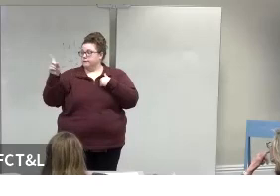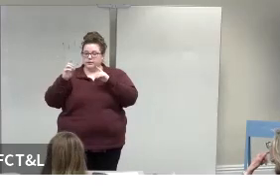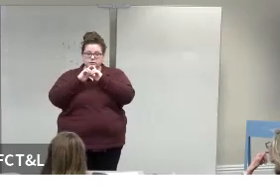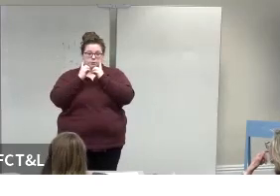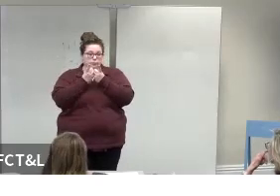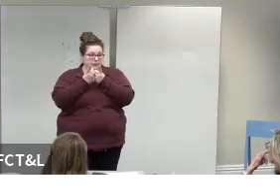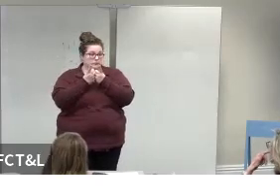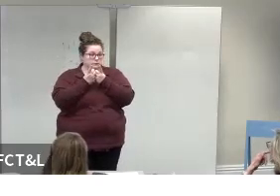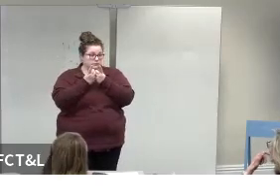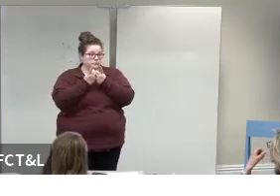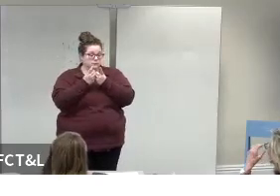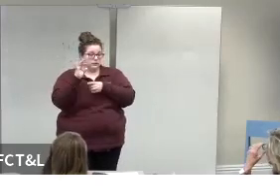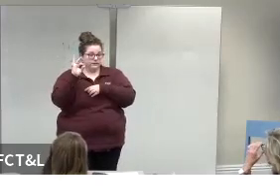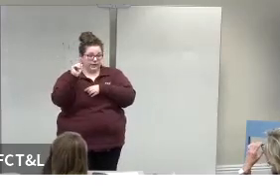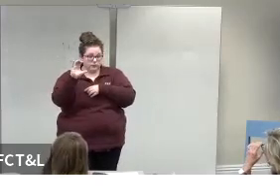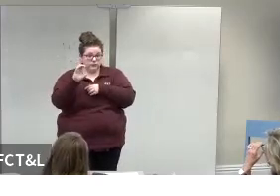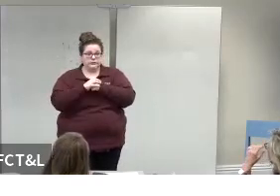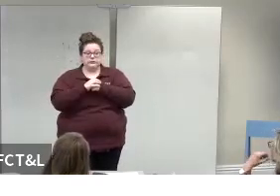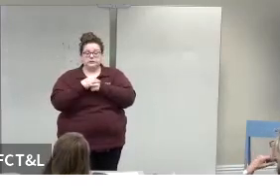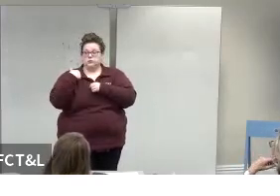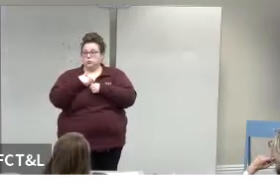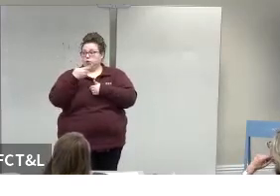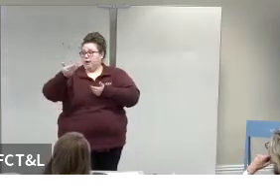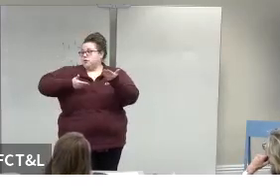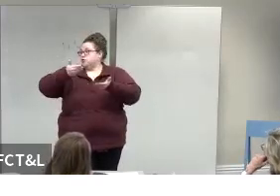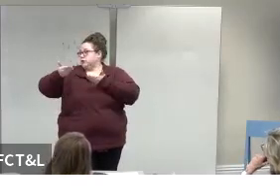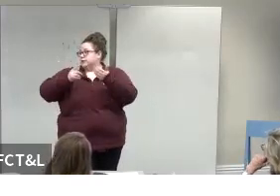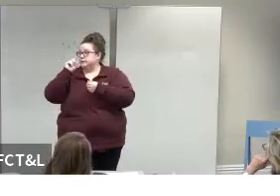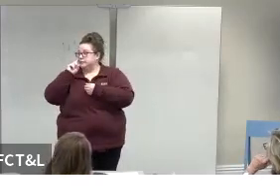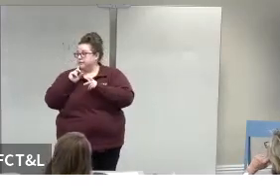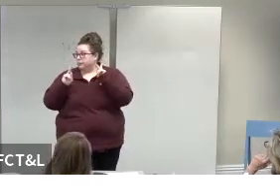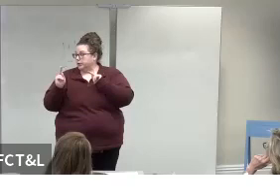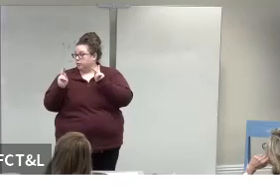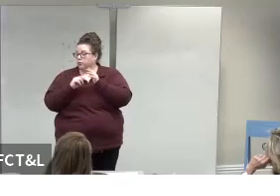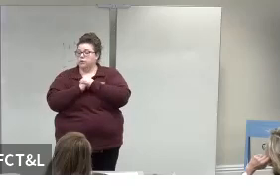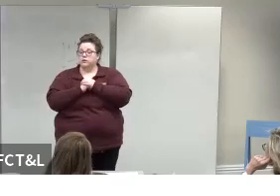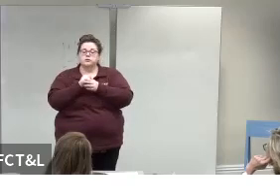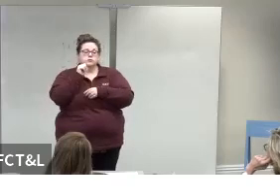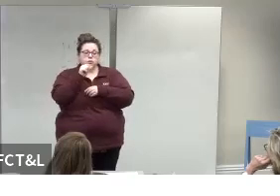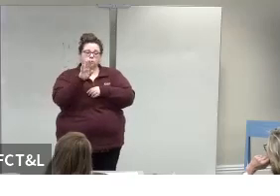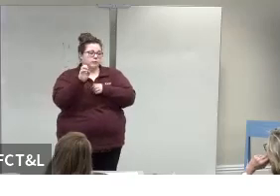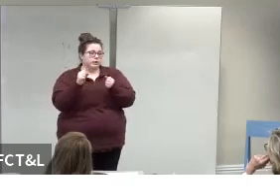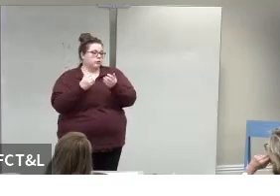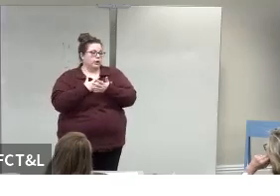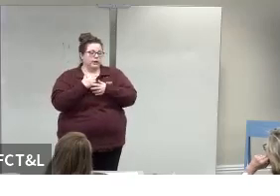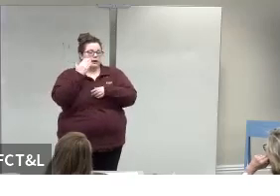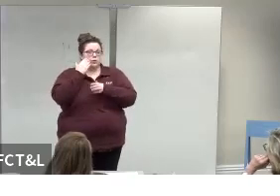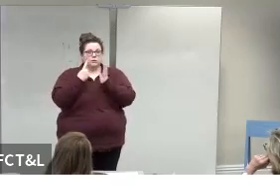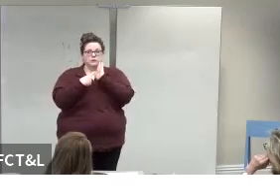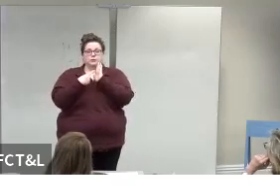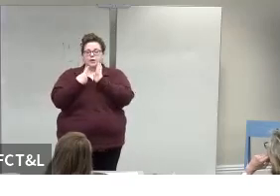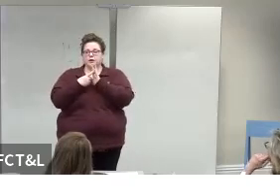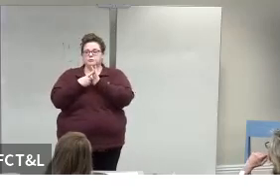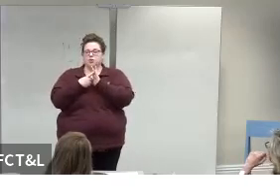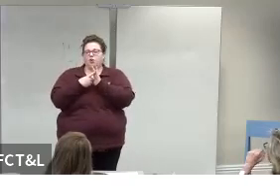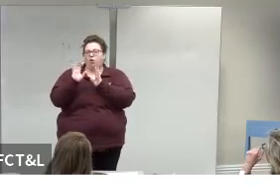always there. Plus, within our department, we have faculty and staff. We're hiring more faculty and staff who are deaf and hard of